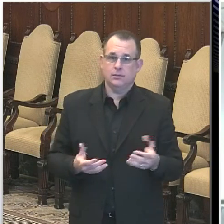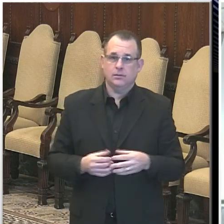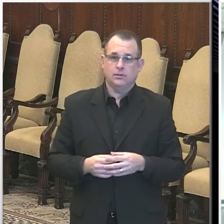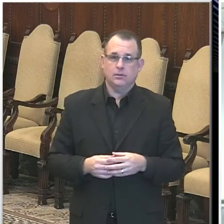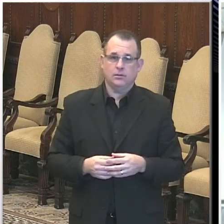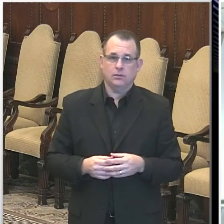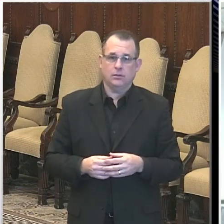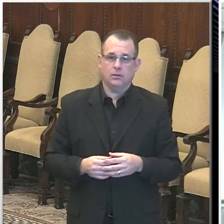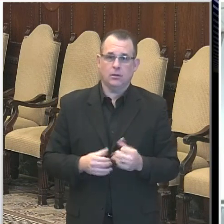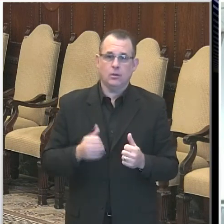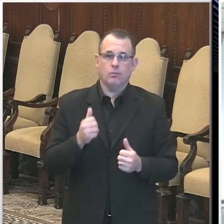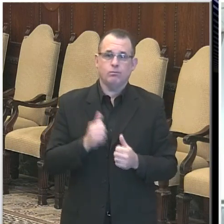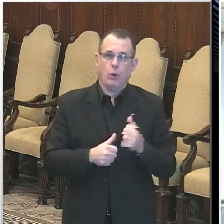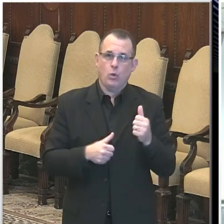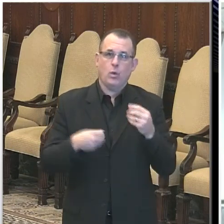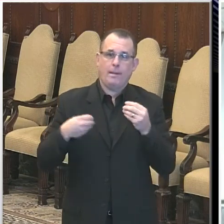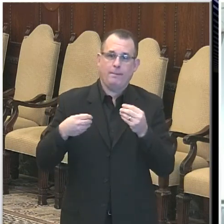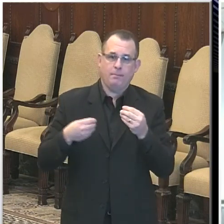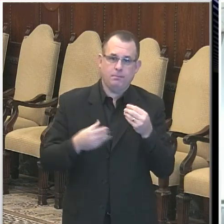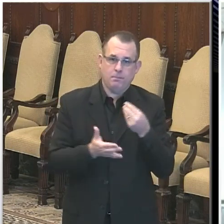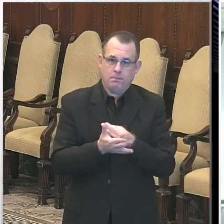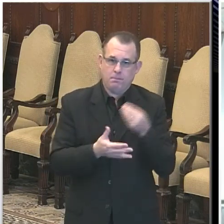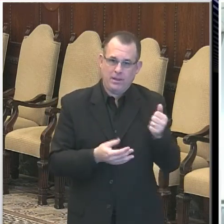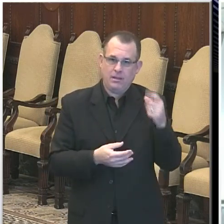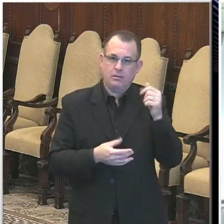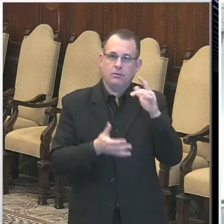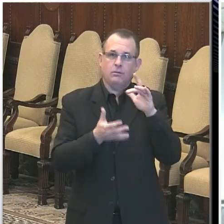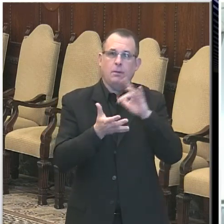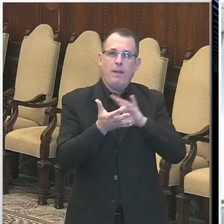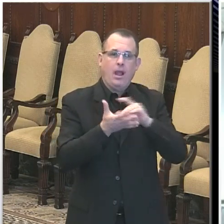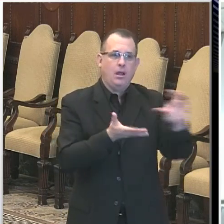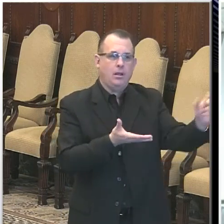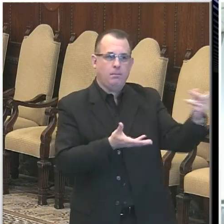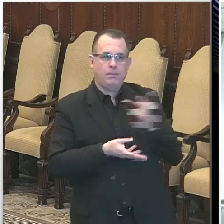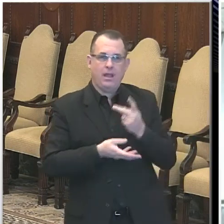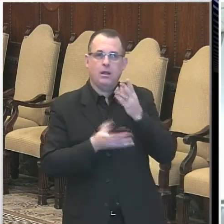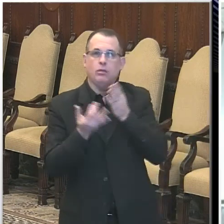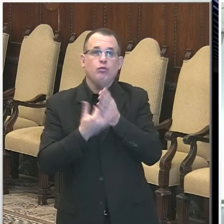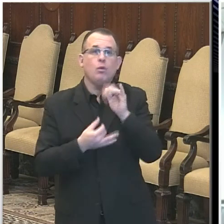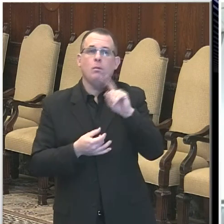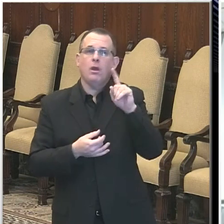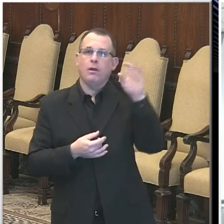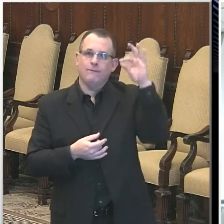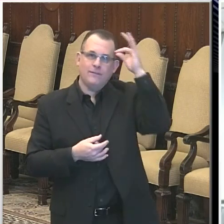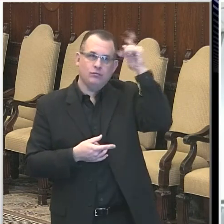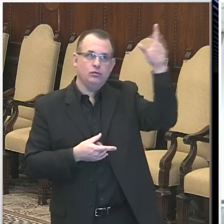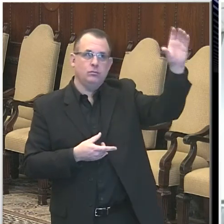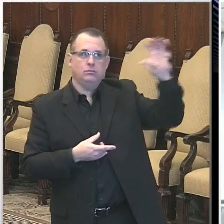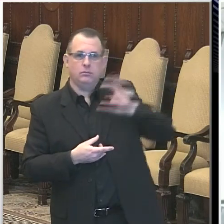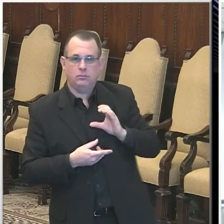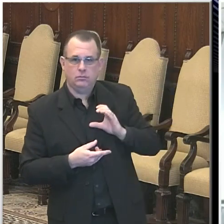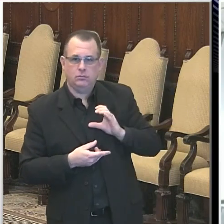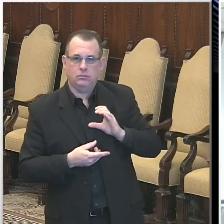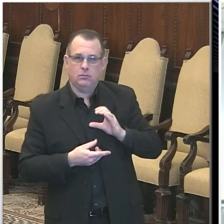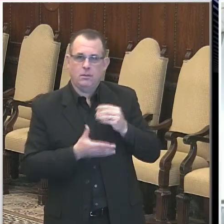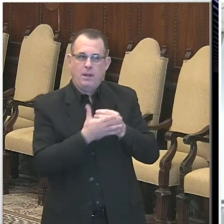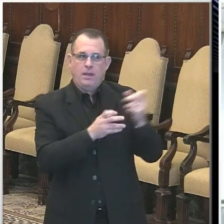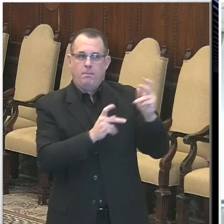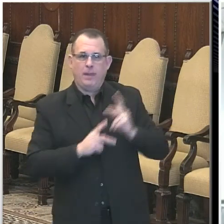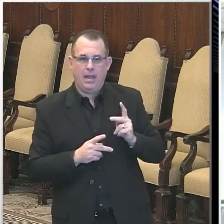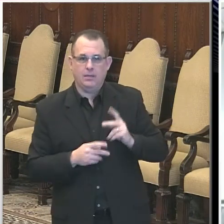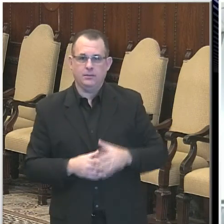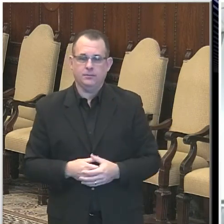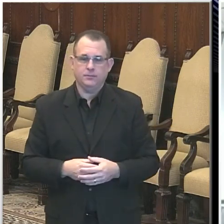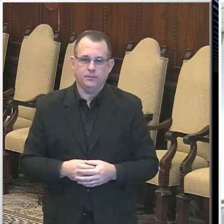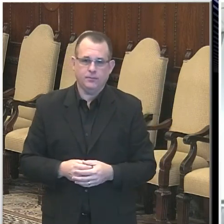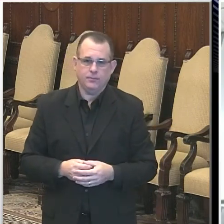covered and reimbursed by the federal government going forward. But it's important for us to make sure that that gets